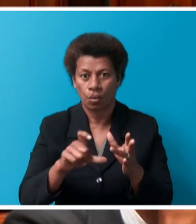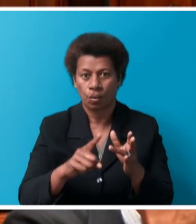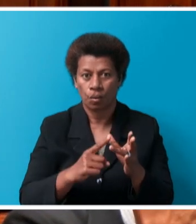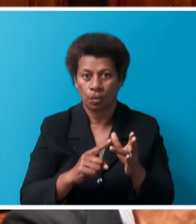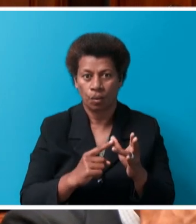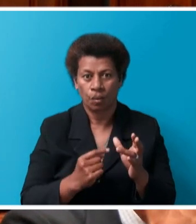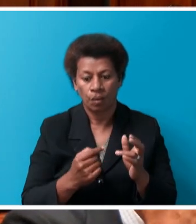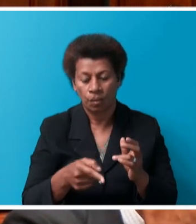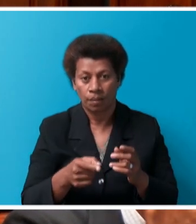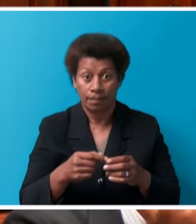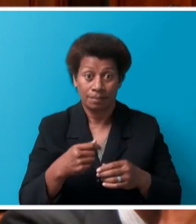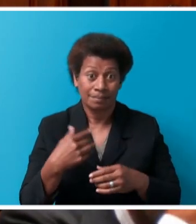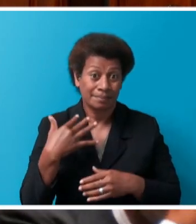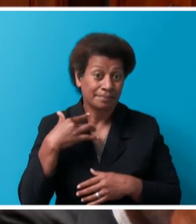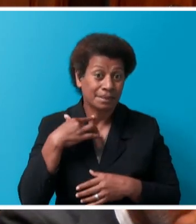the beef sector.